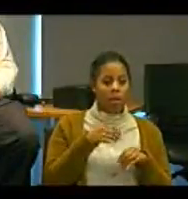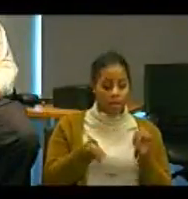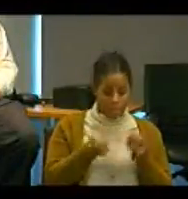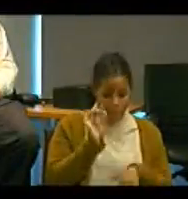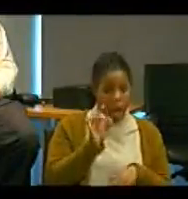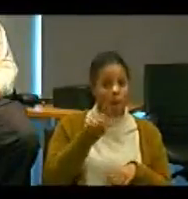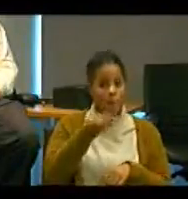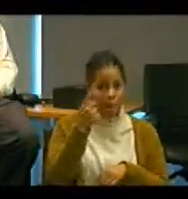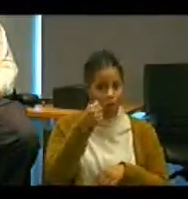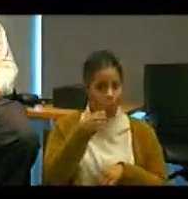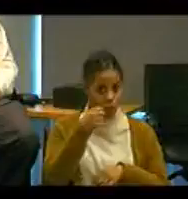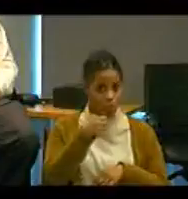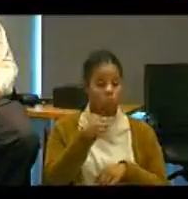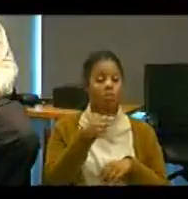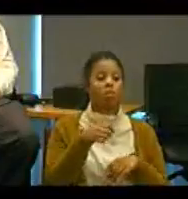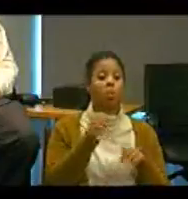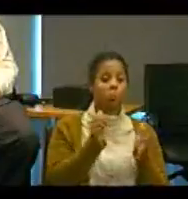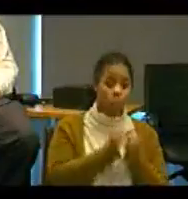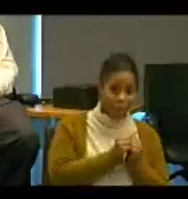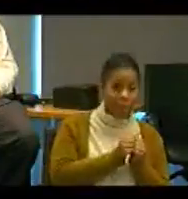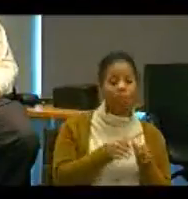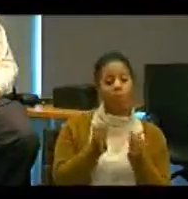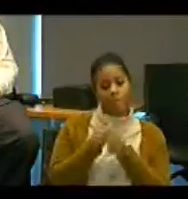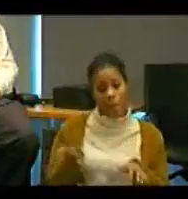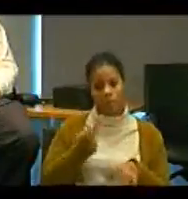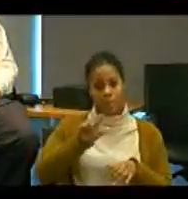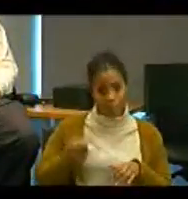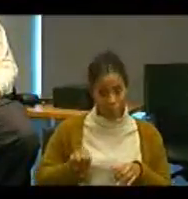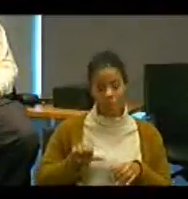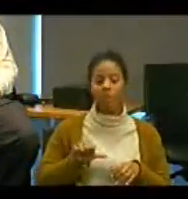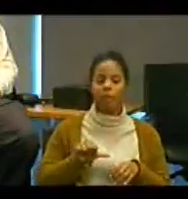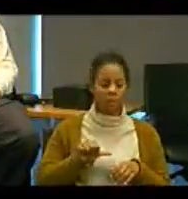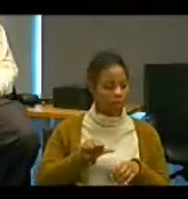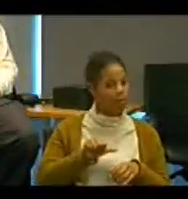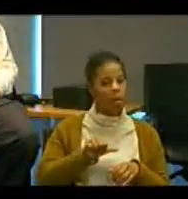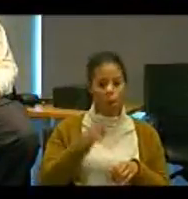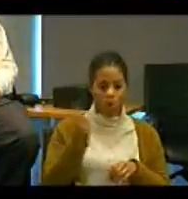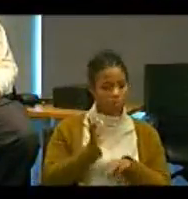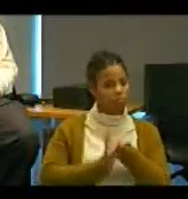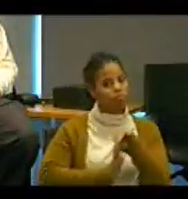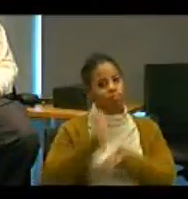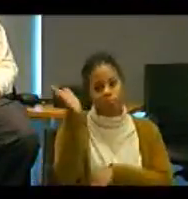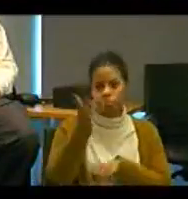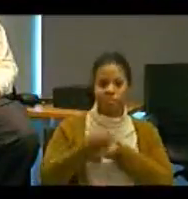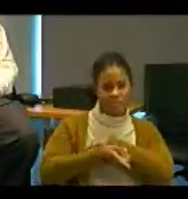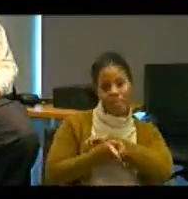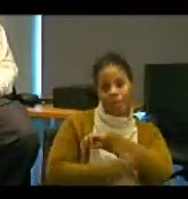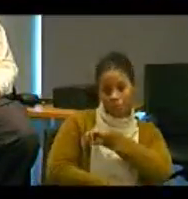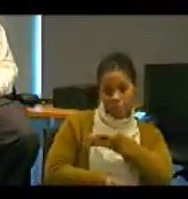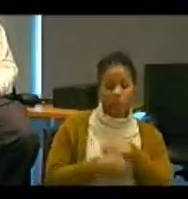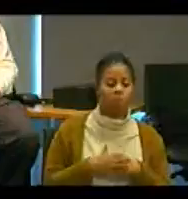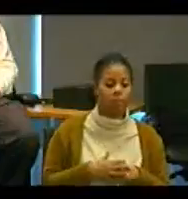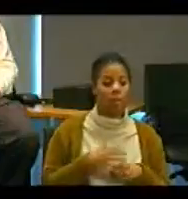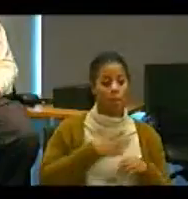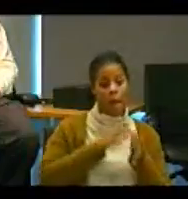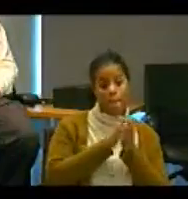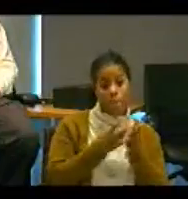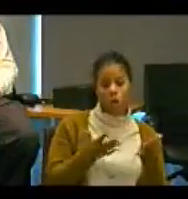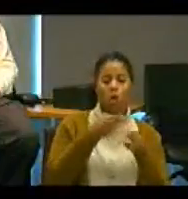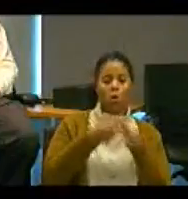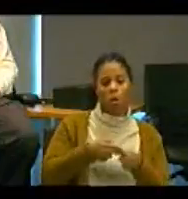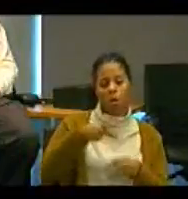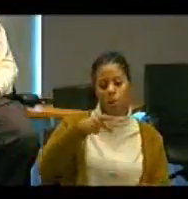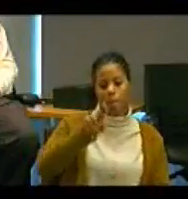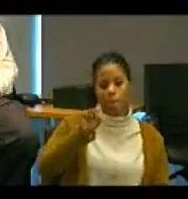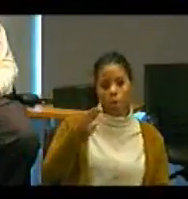and without disabilities disproportionately experience discipline across the continuum. In my book, Push Out, The Criminalization of Black Girls in